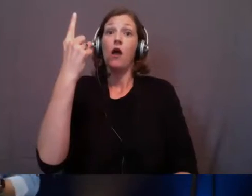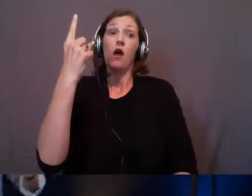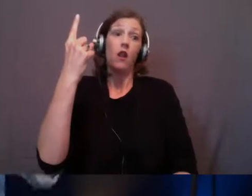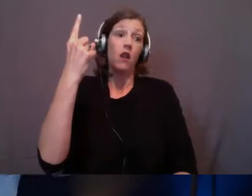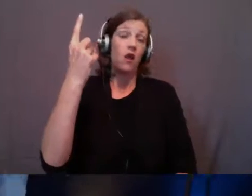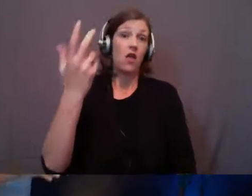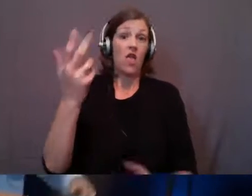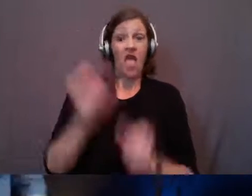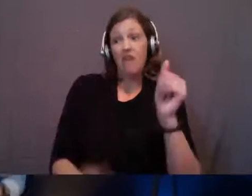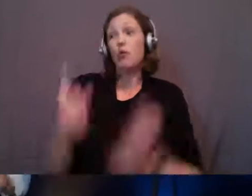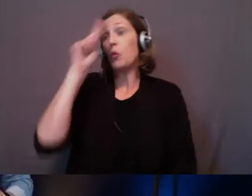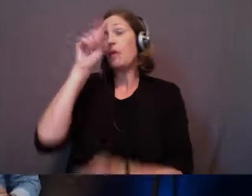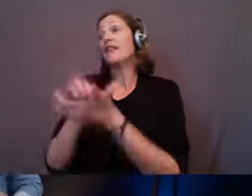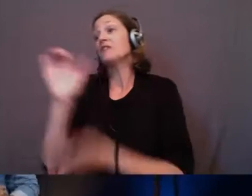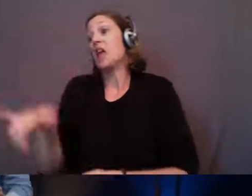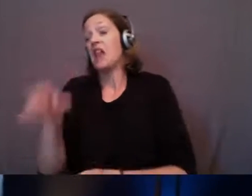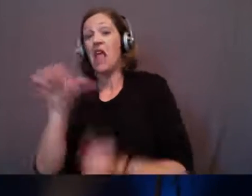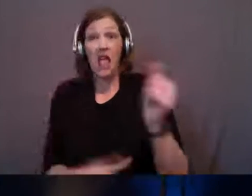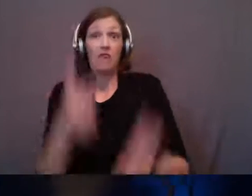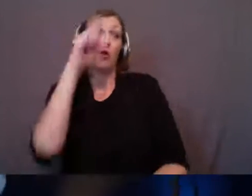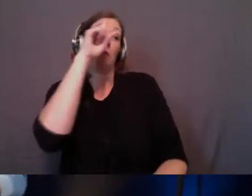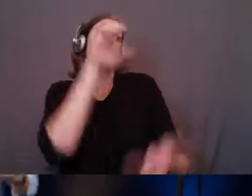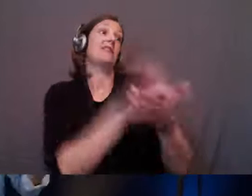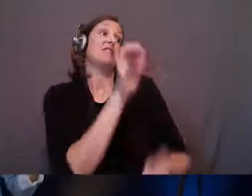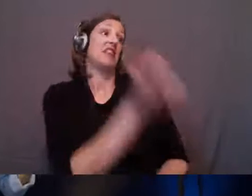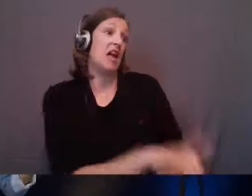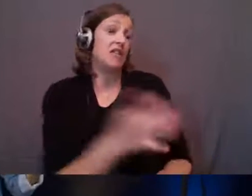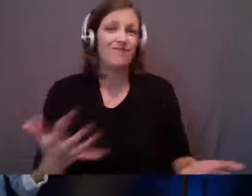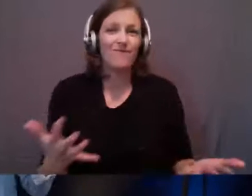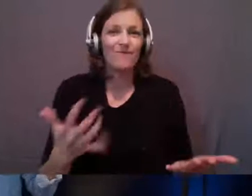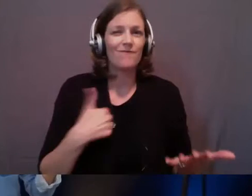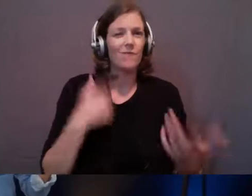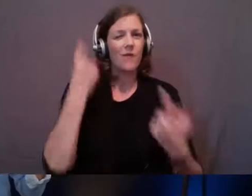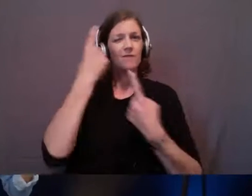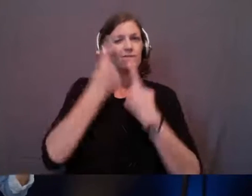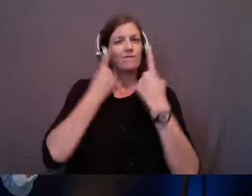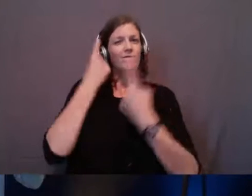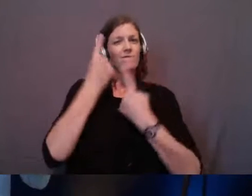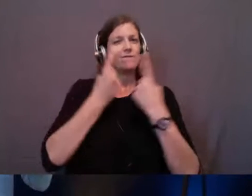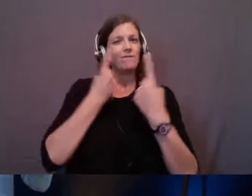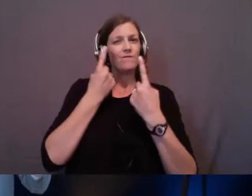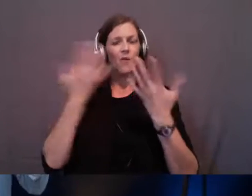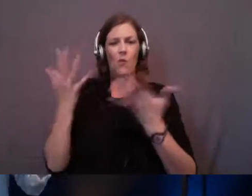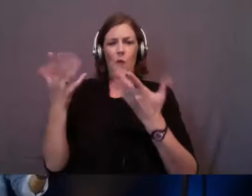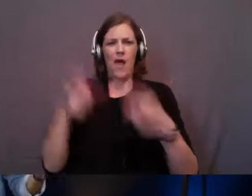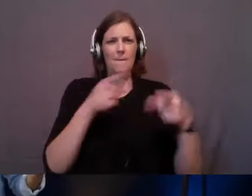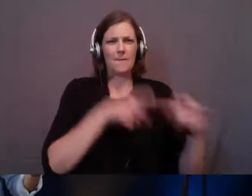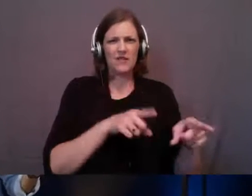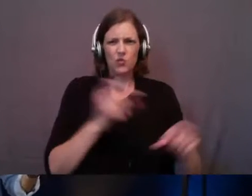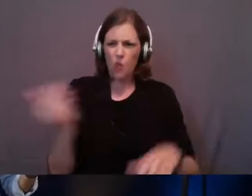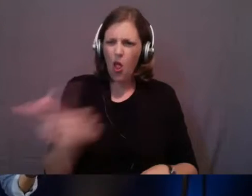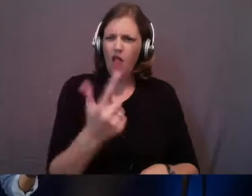everyone who believes this way and everyone who believes that way. And I wonder what happened to all of us using our